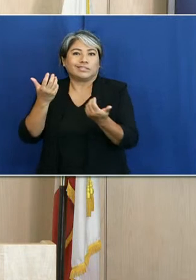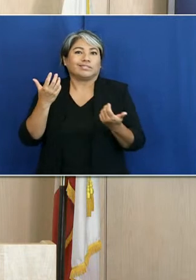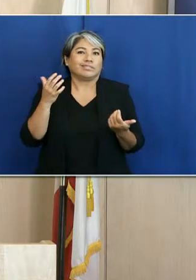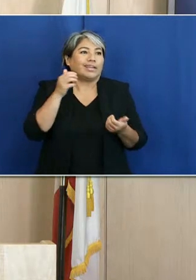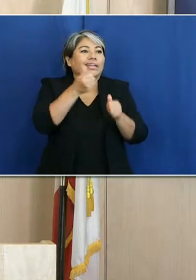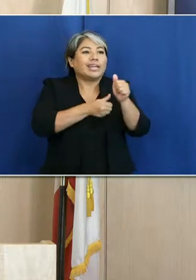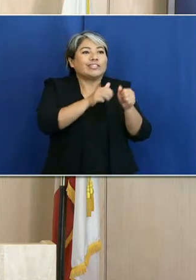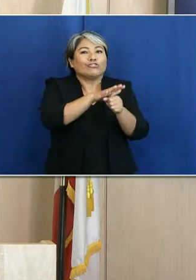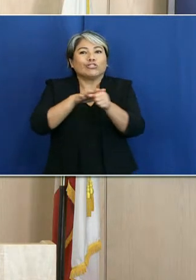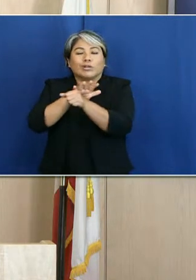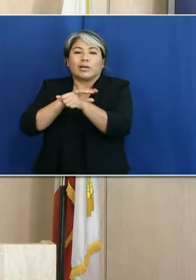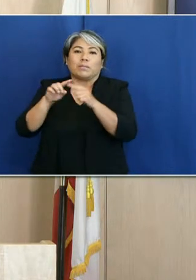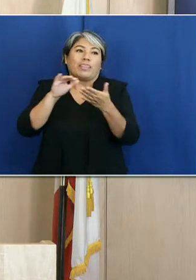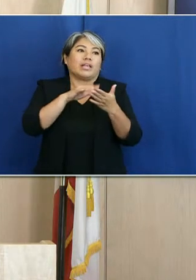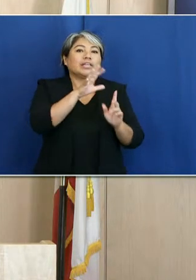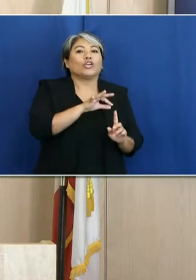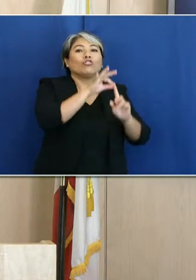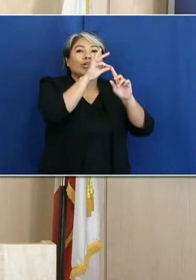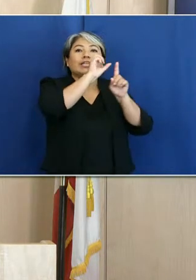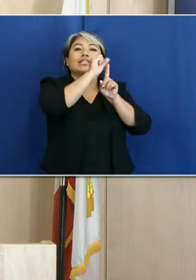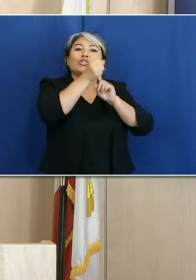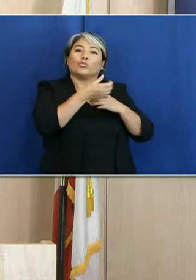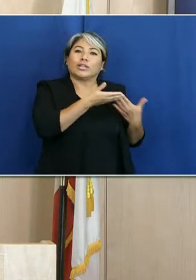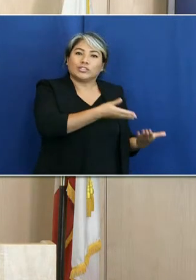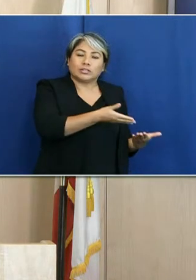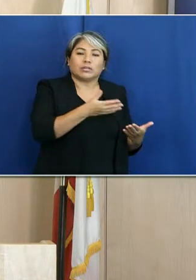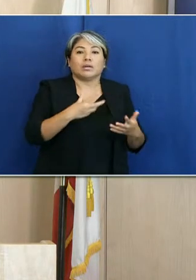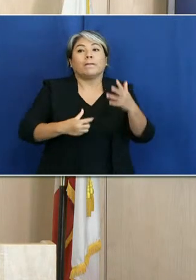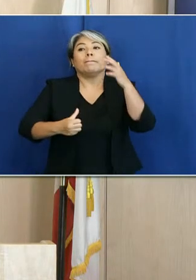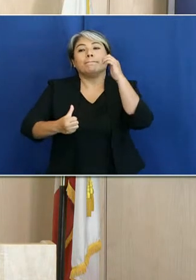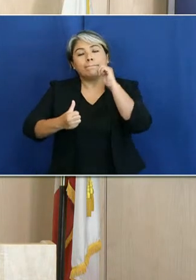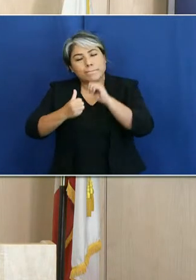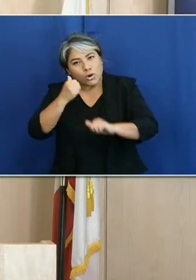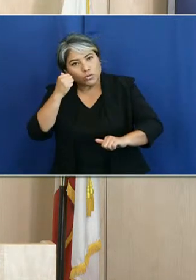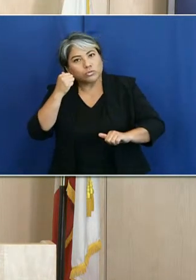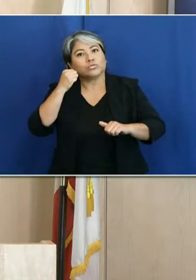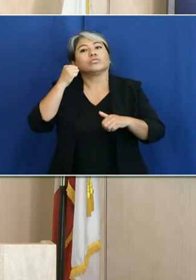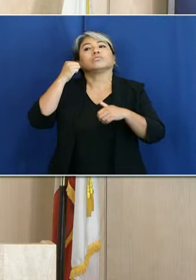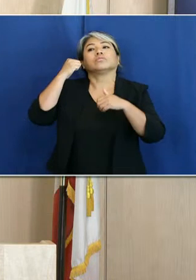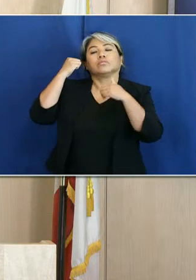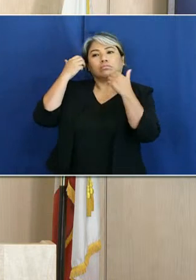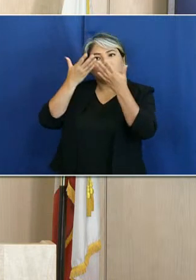unique circumstance and situation. The majority of folks, the overwhelming